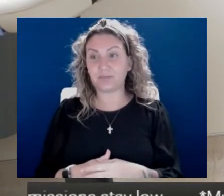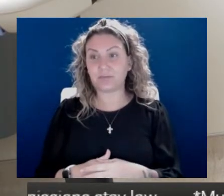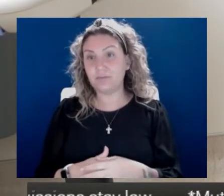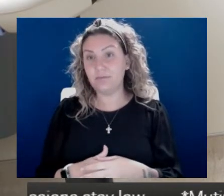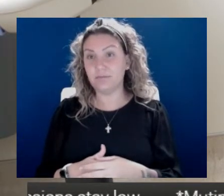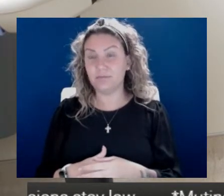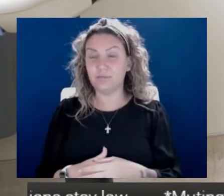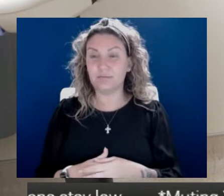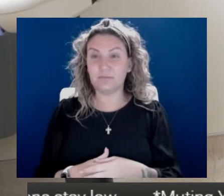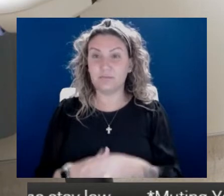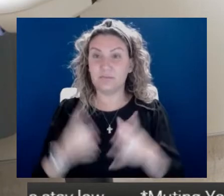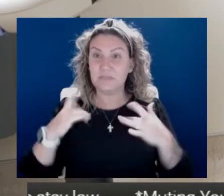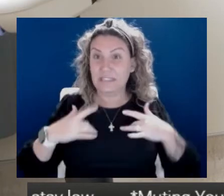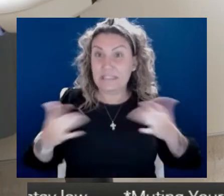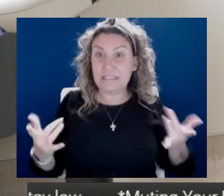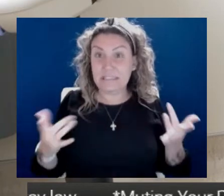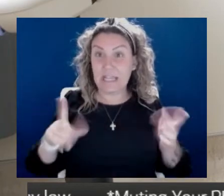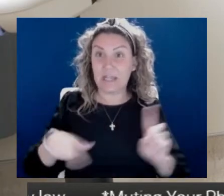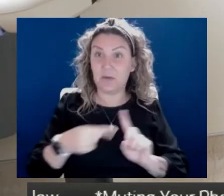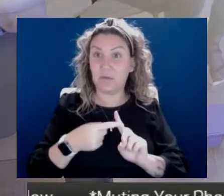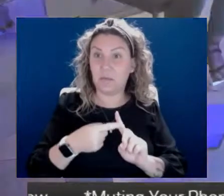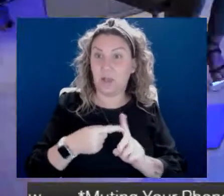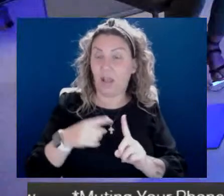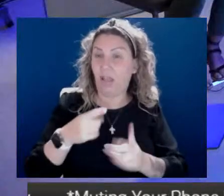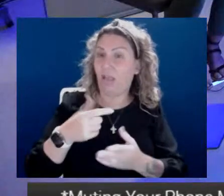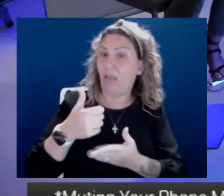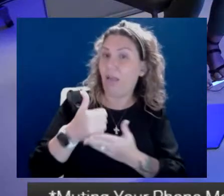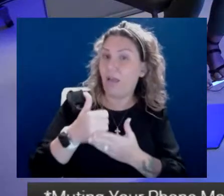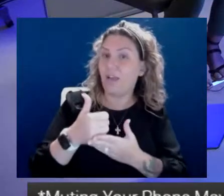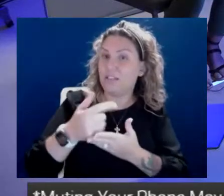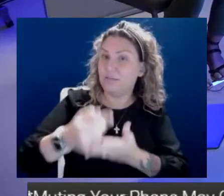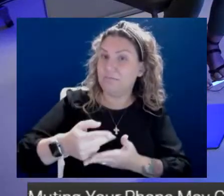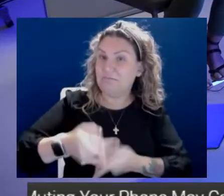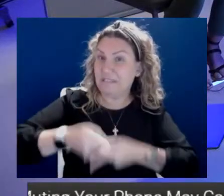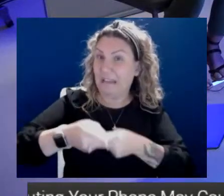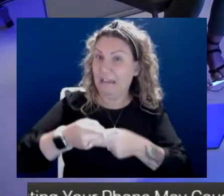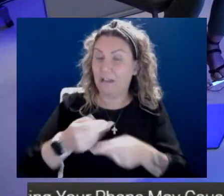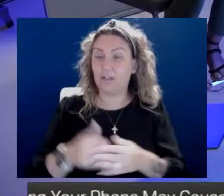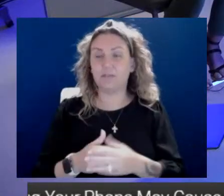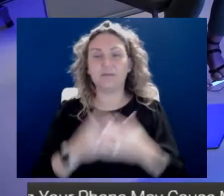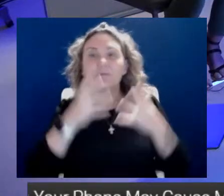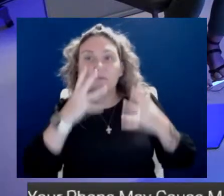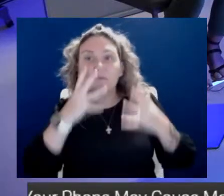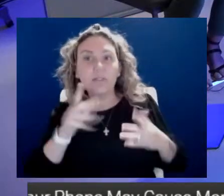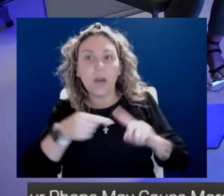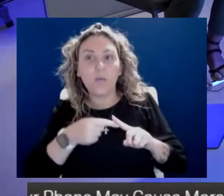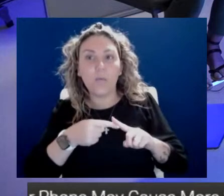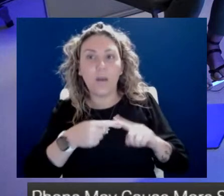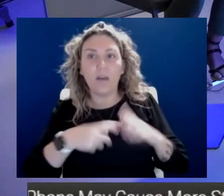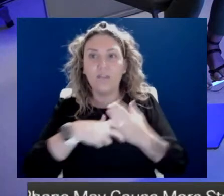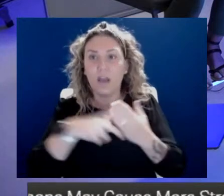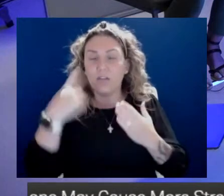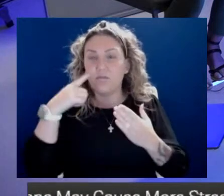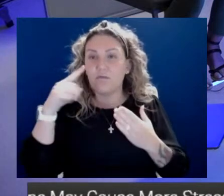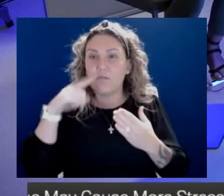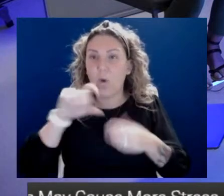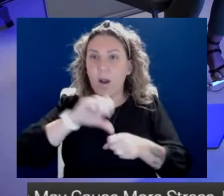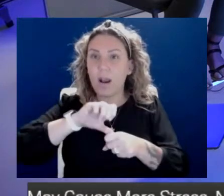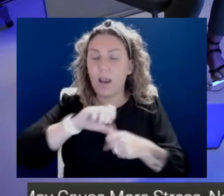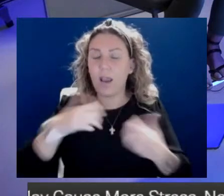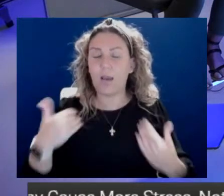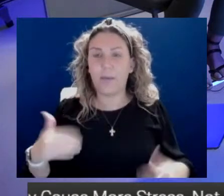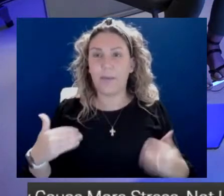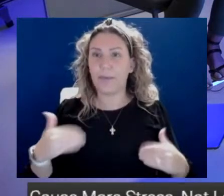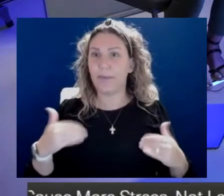pretty exciting when you can help take care of it a little bit. Yeah, it's sad when getting a voucher just for gas helps so much, and